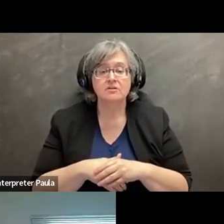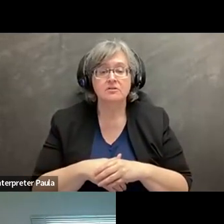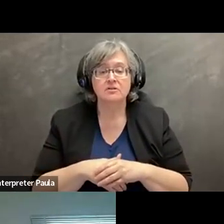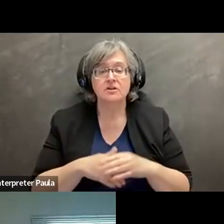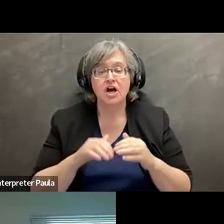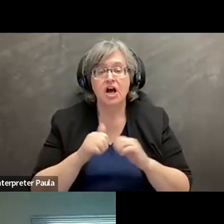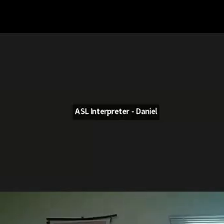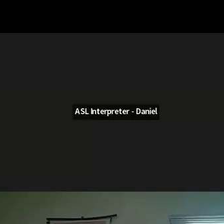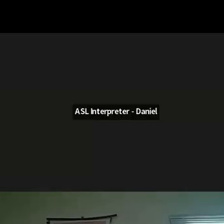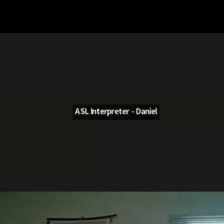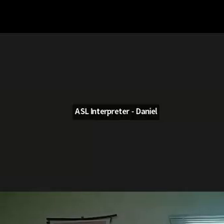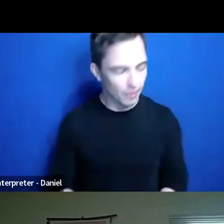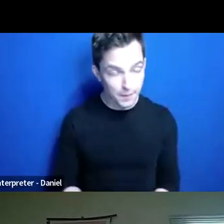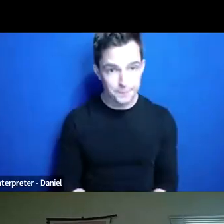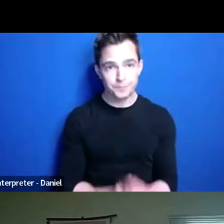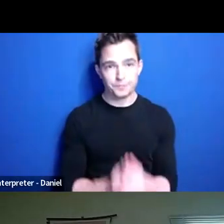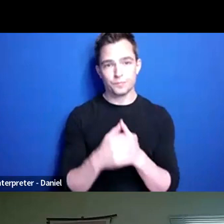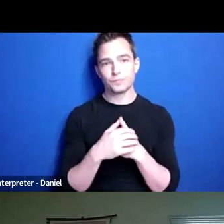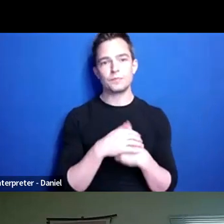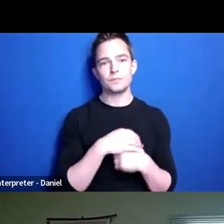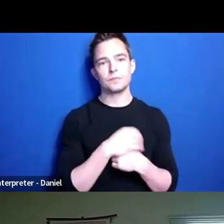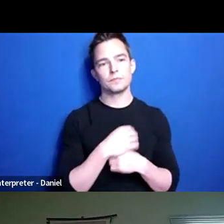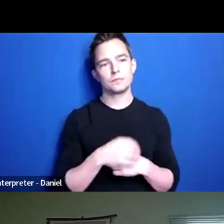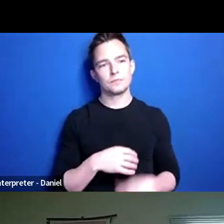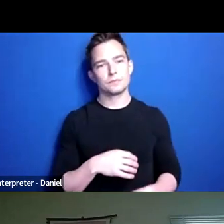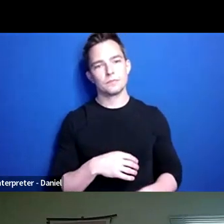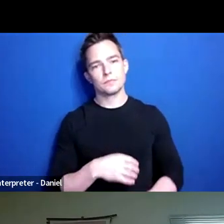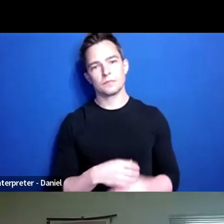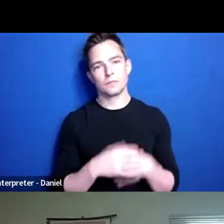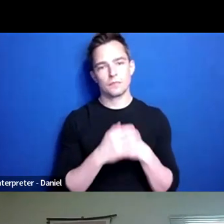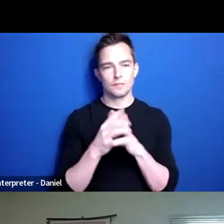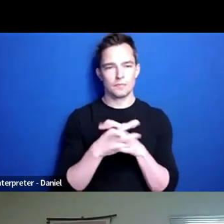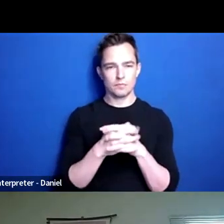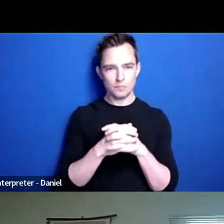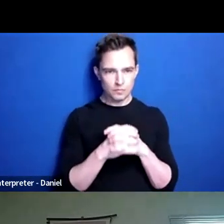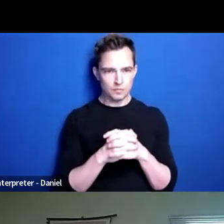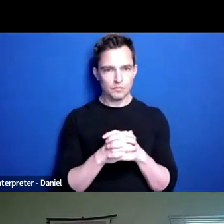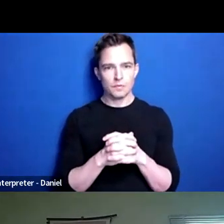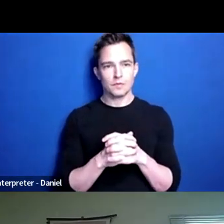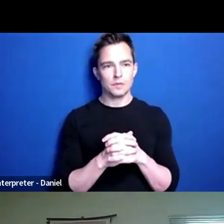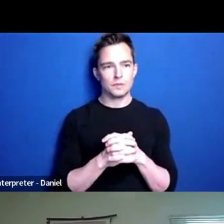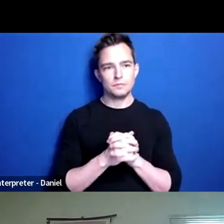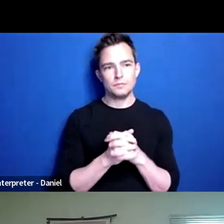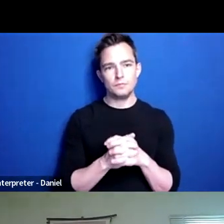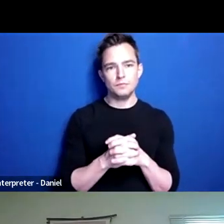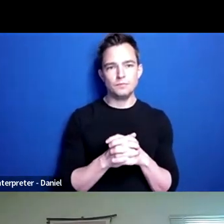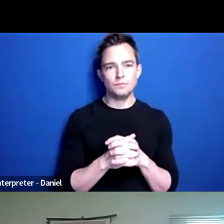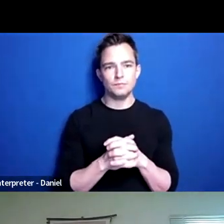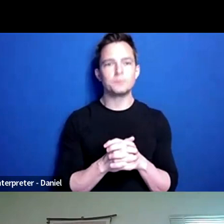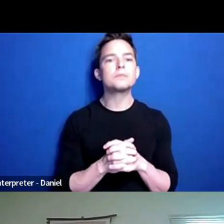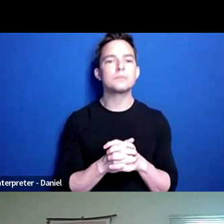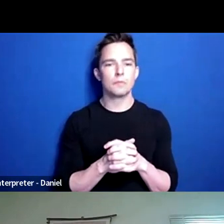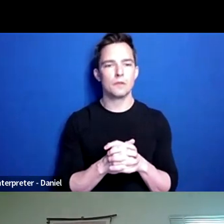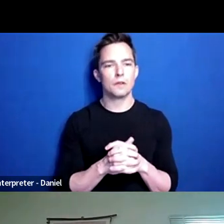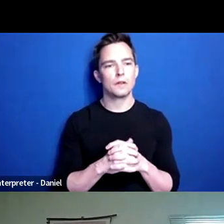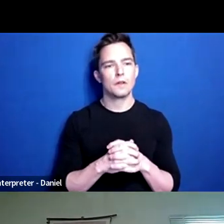address those barriers. How do you put in an application if you're technically challenged? You have technologically challenged. You